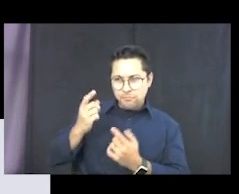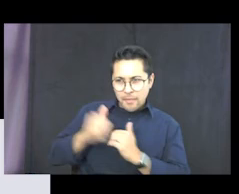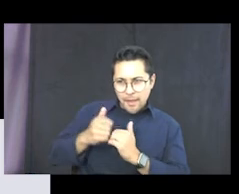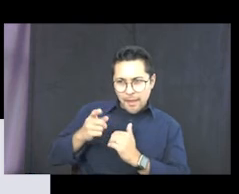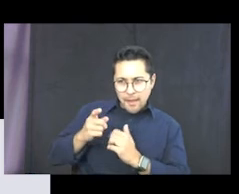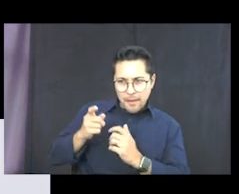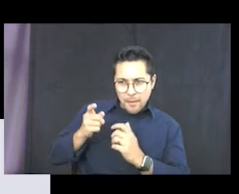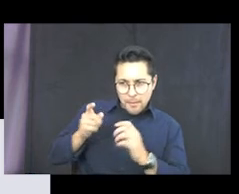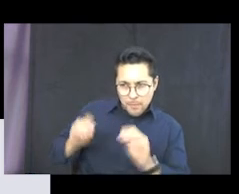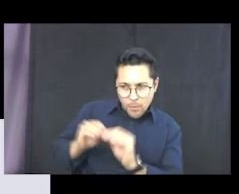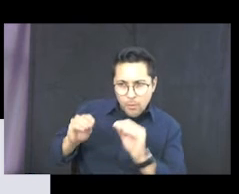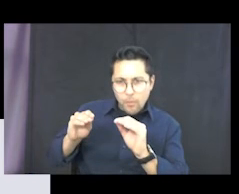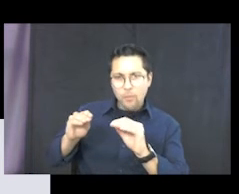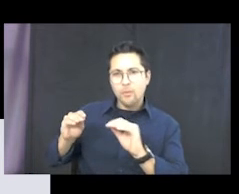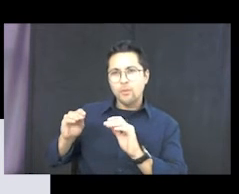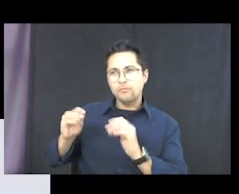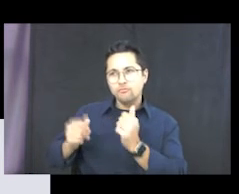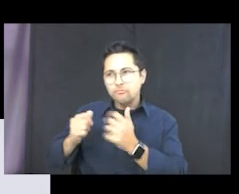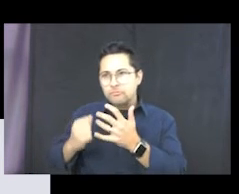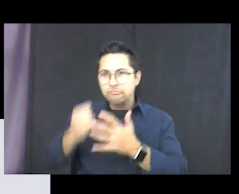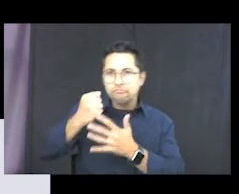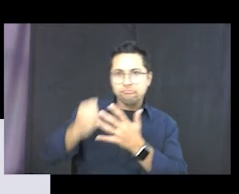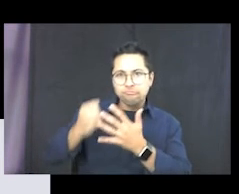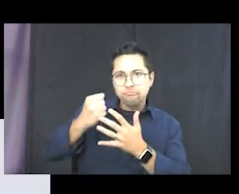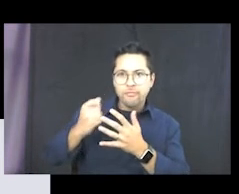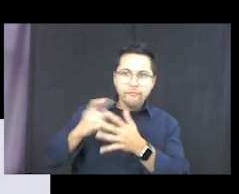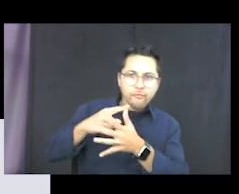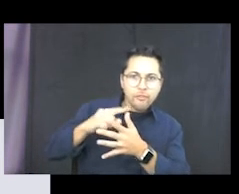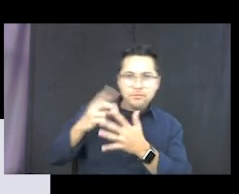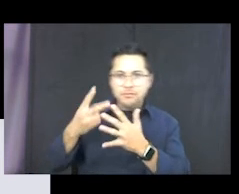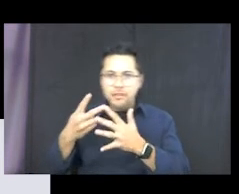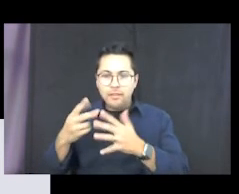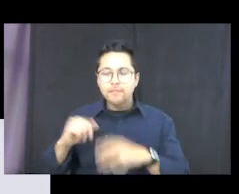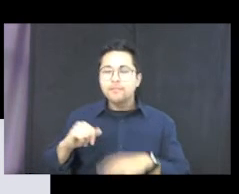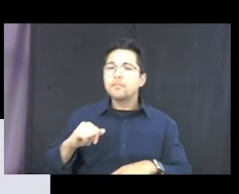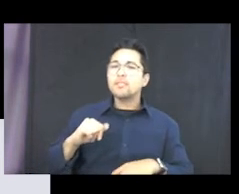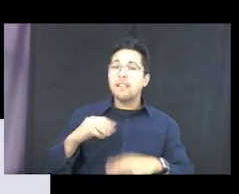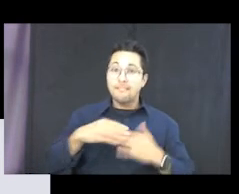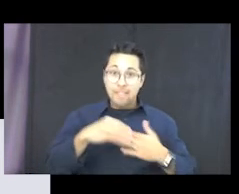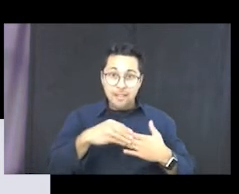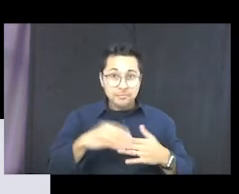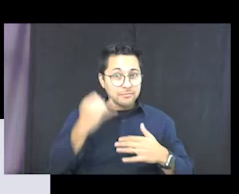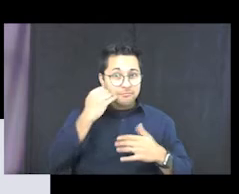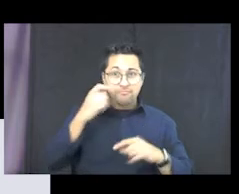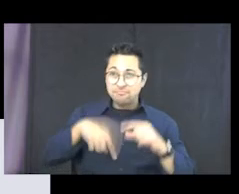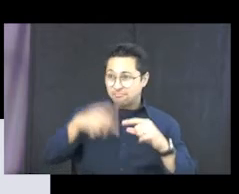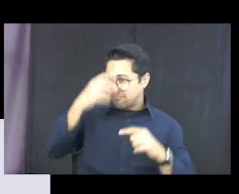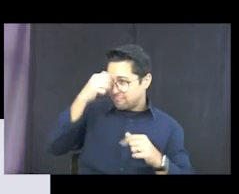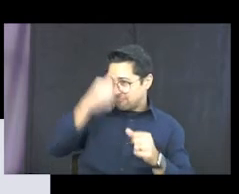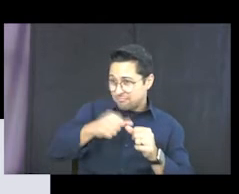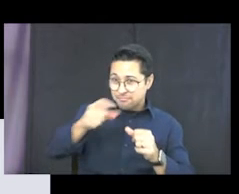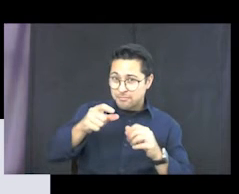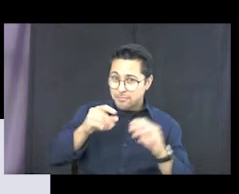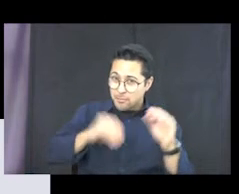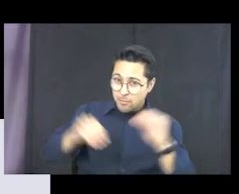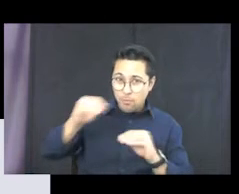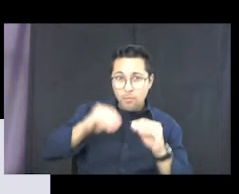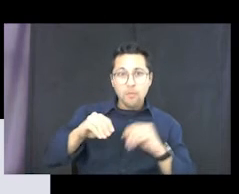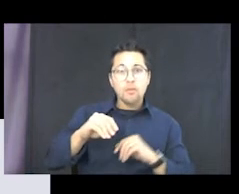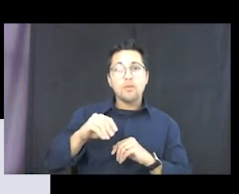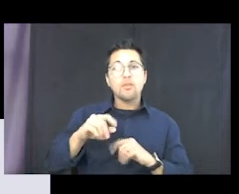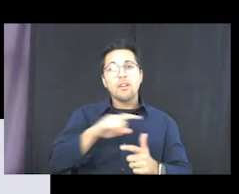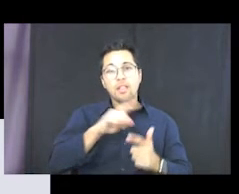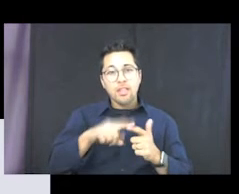and what moves come first. Flexibility was called upon if we couldn't remember the move, we had to compromise and then